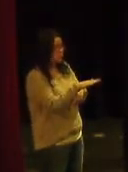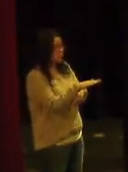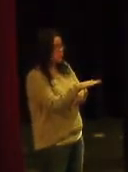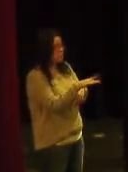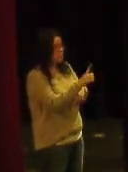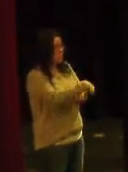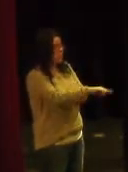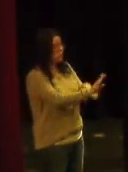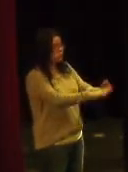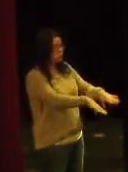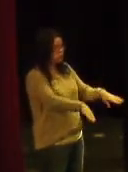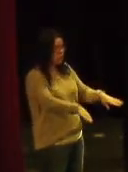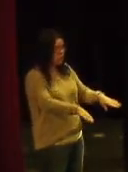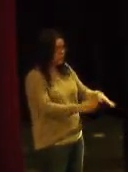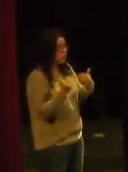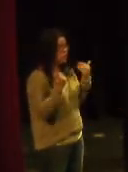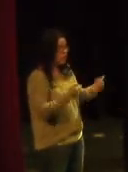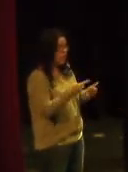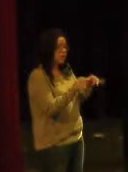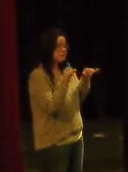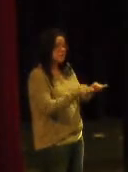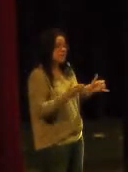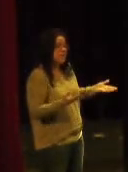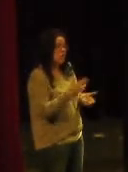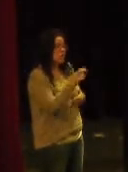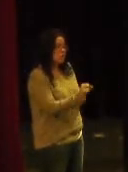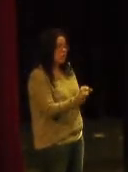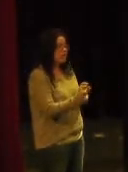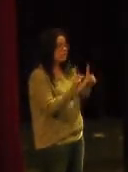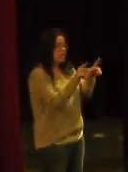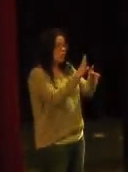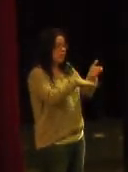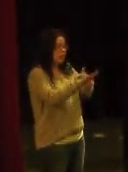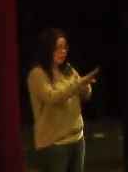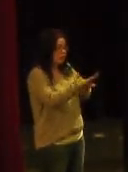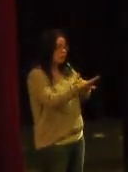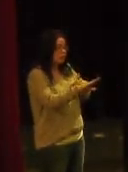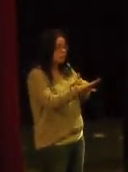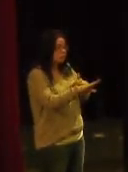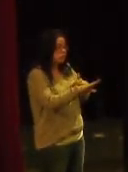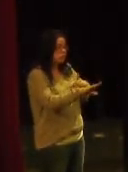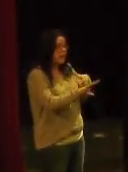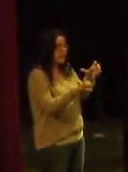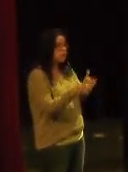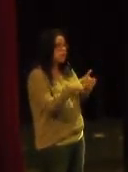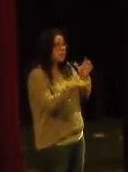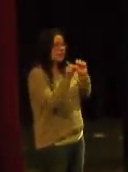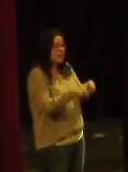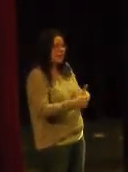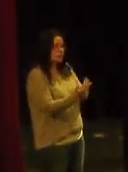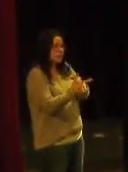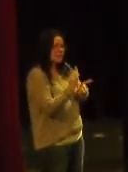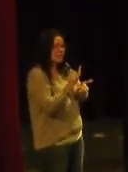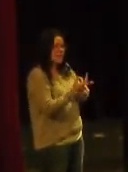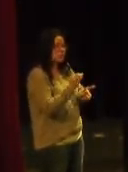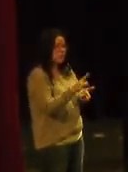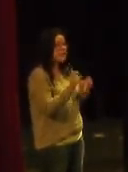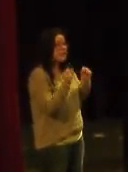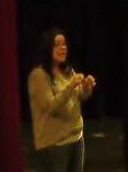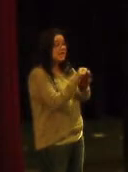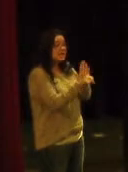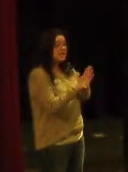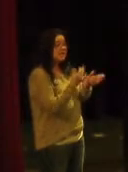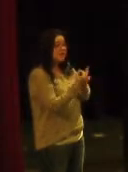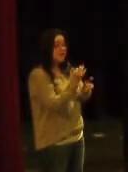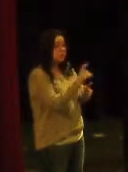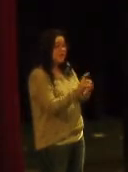those children to allow them to stay in the U.S. and go to college and do what they can to get financial aid. They can get state financial aid in lots